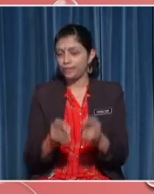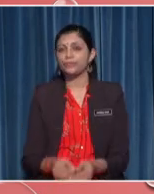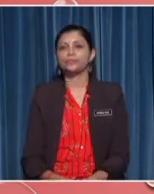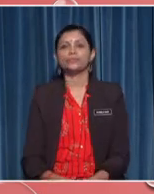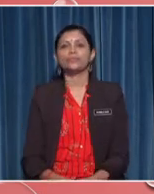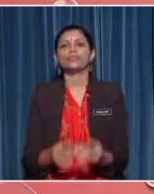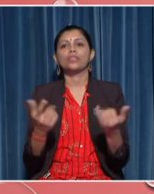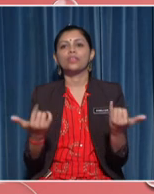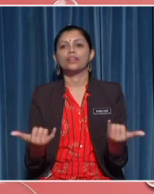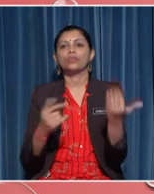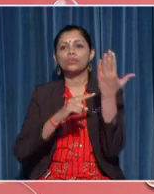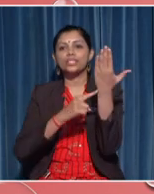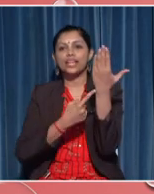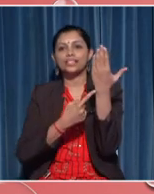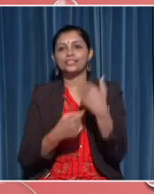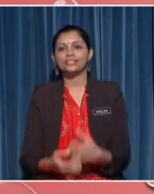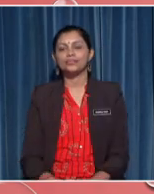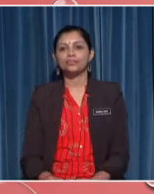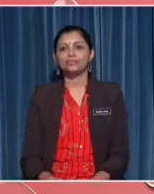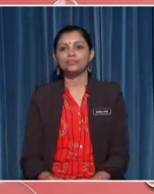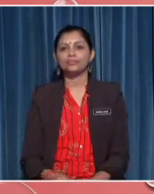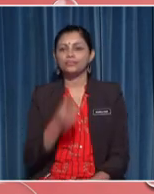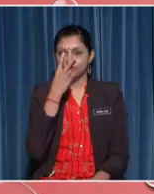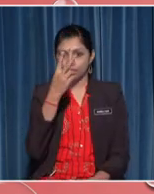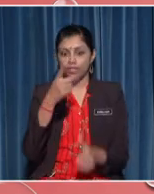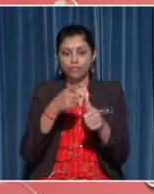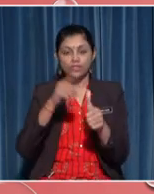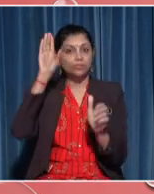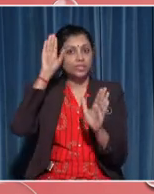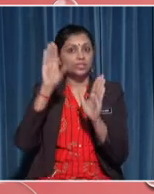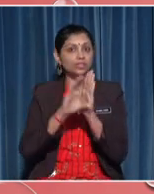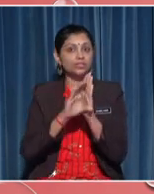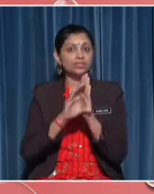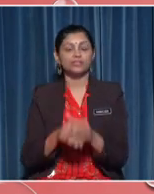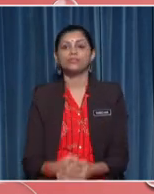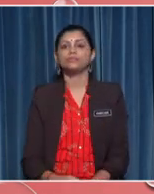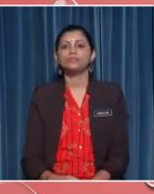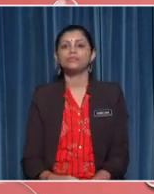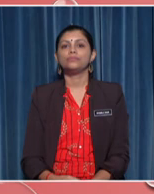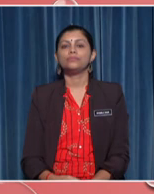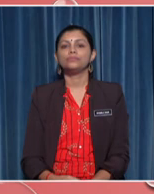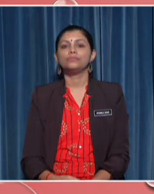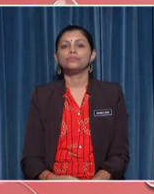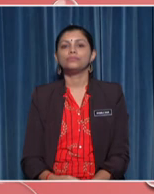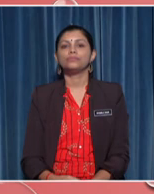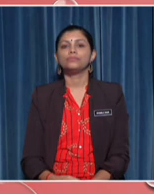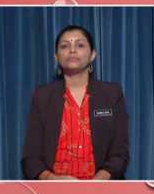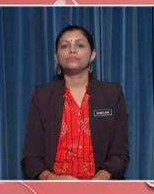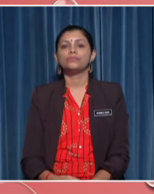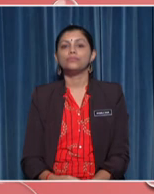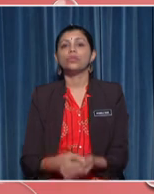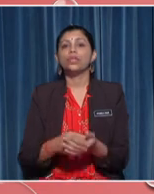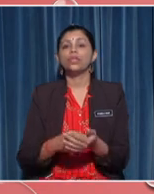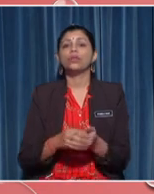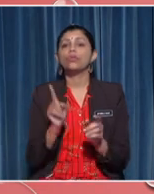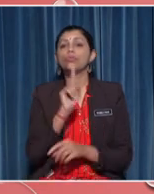Let's start. Look at the first one. Can you recognize where the money